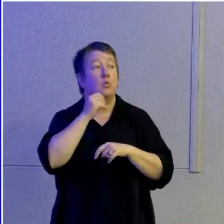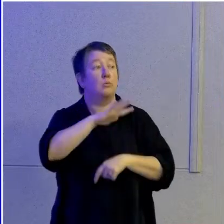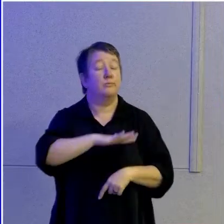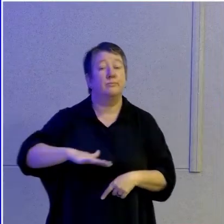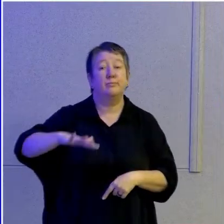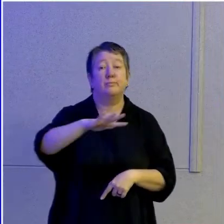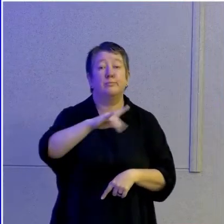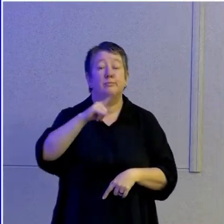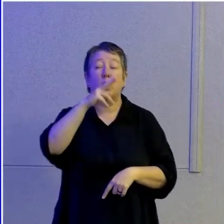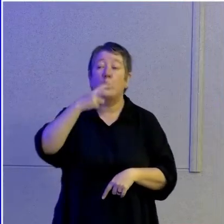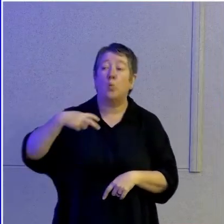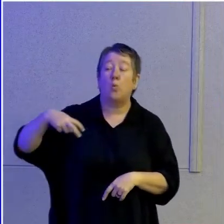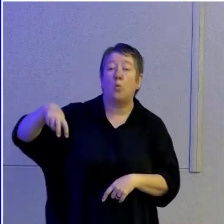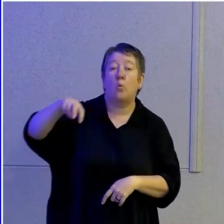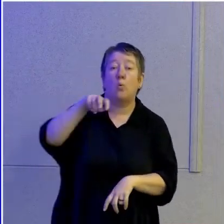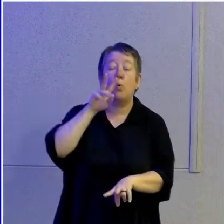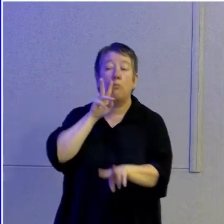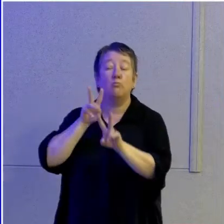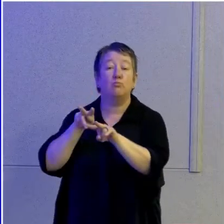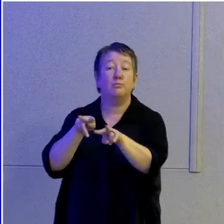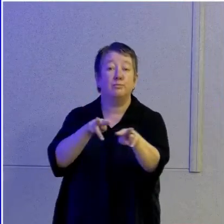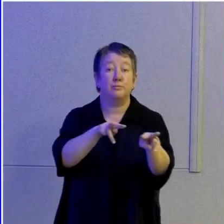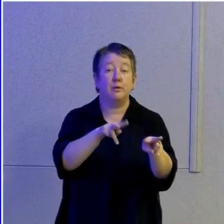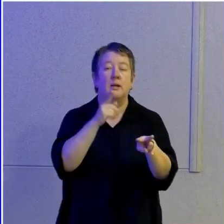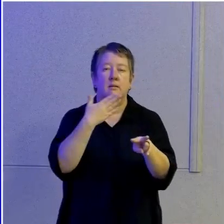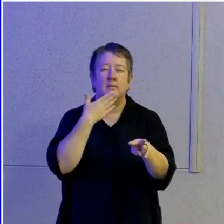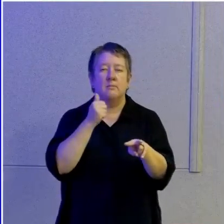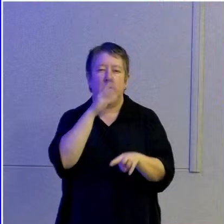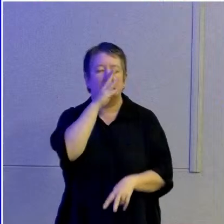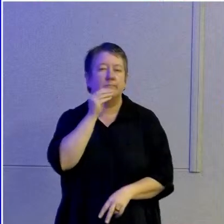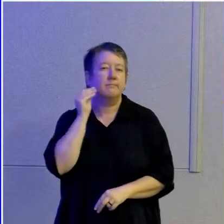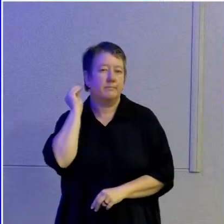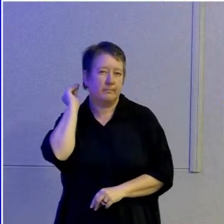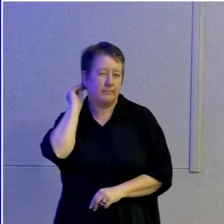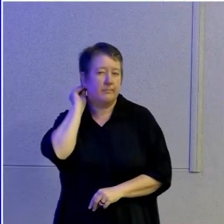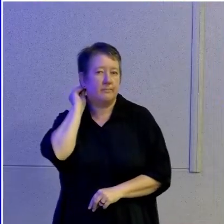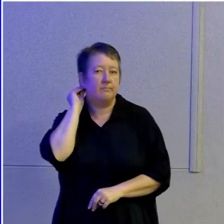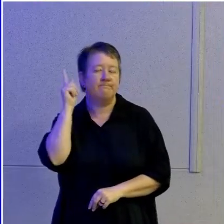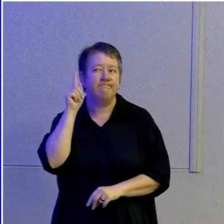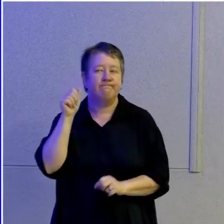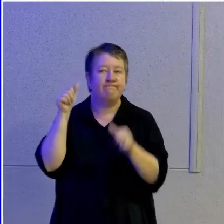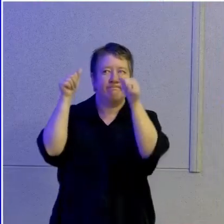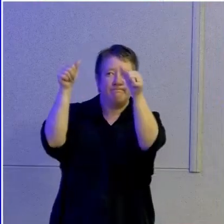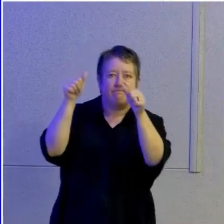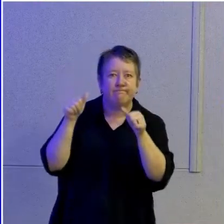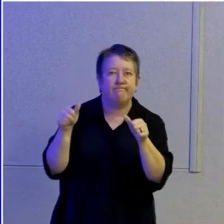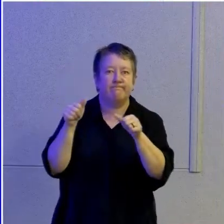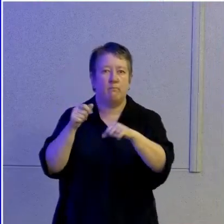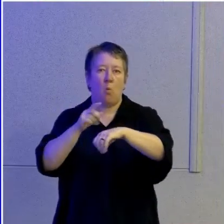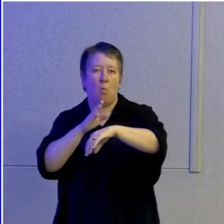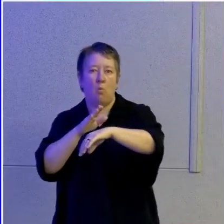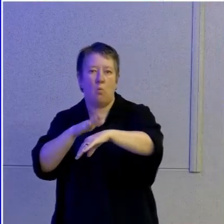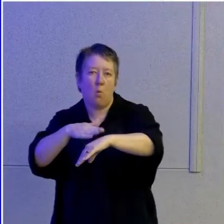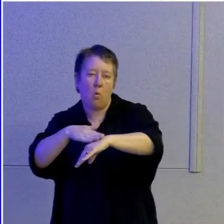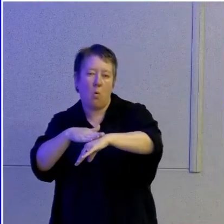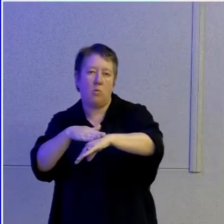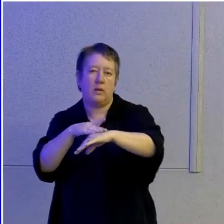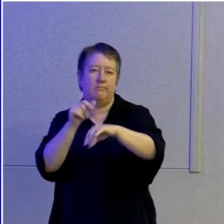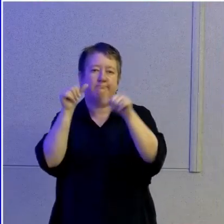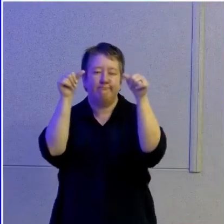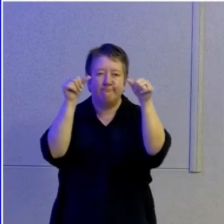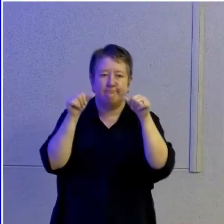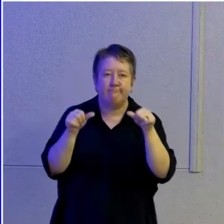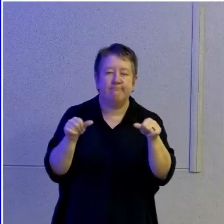please pay special attention to all the signposting and warning labels attached